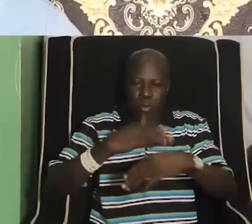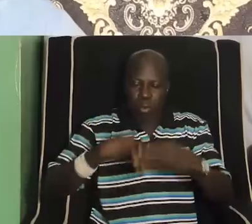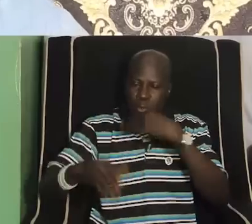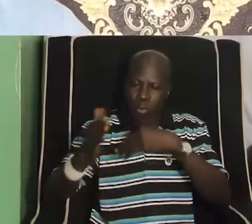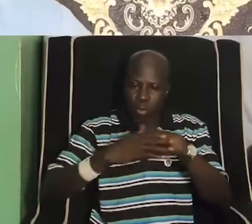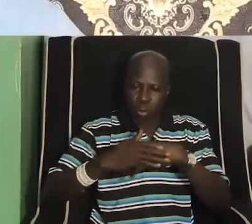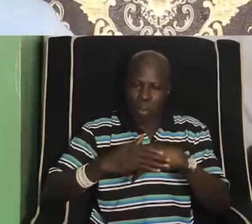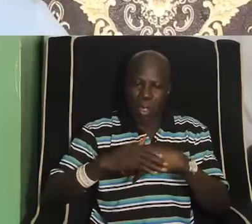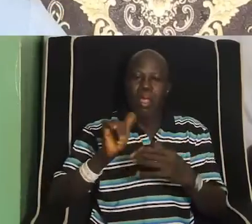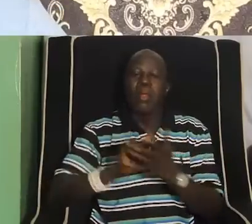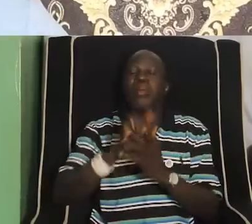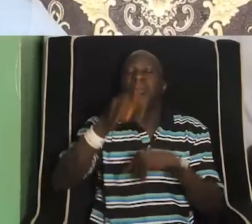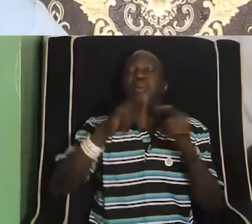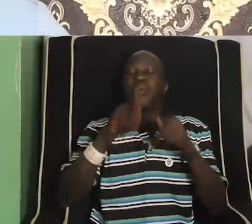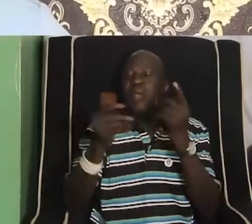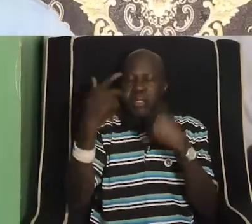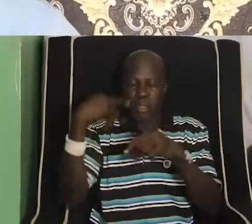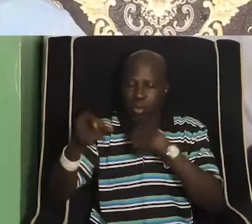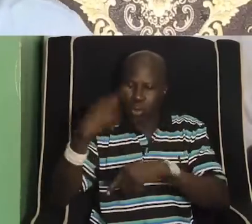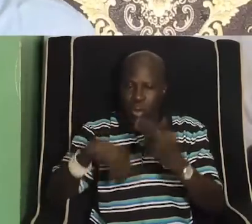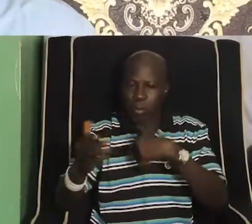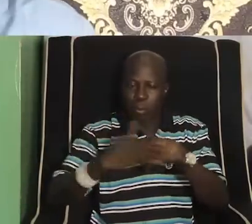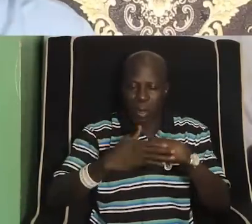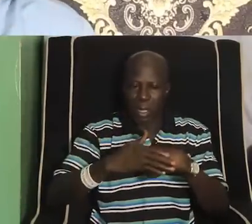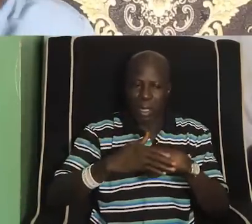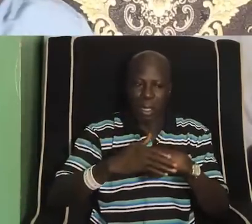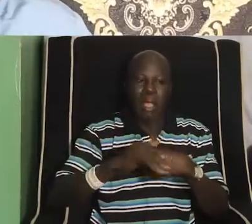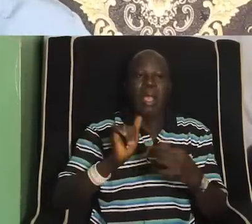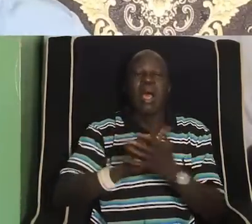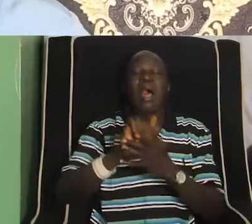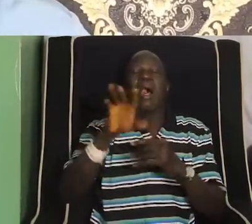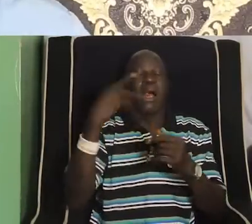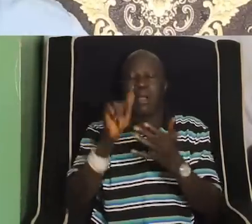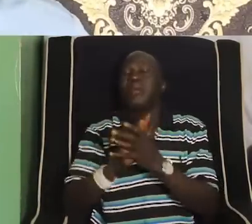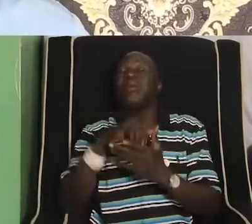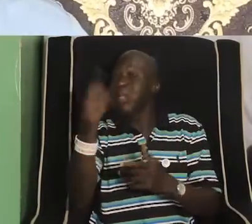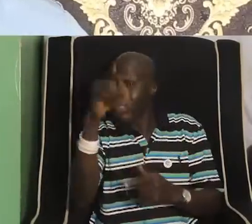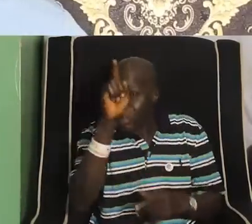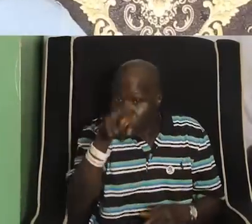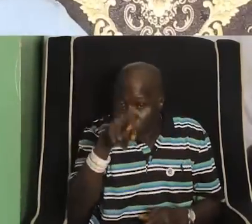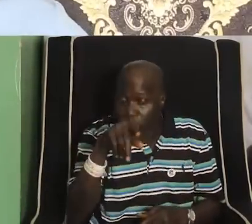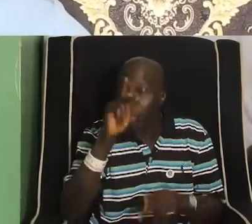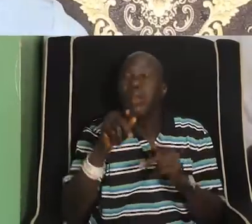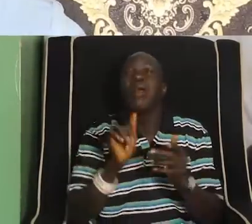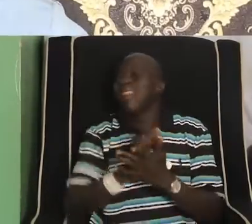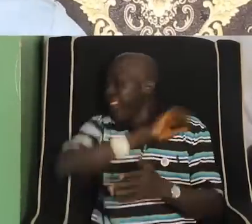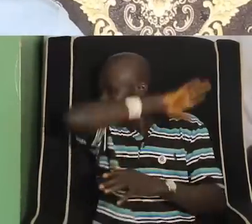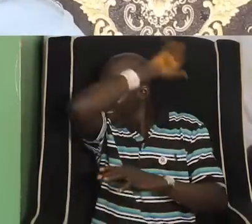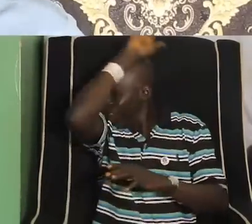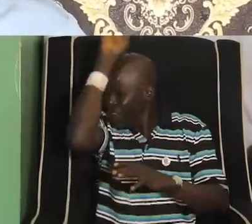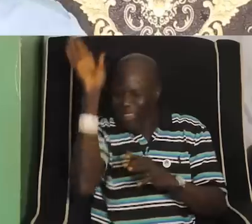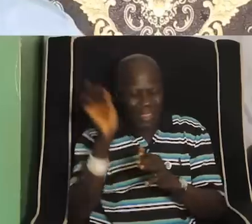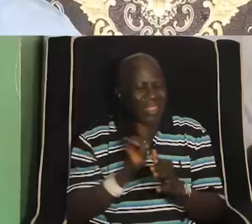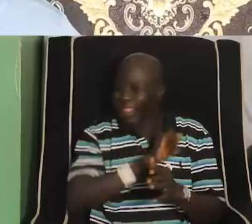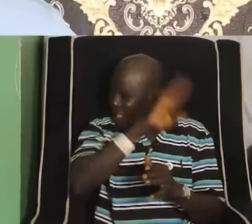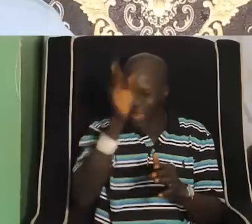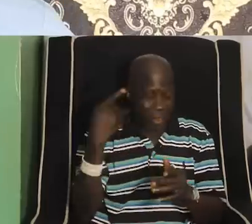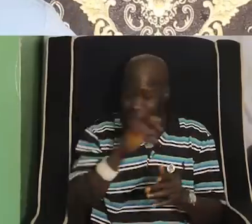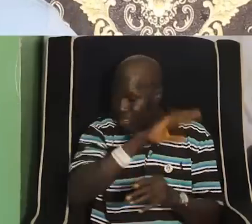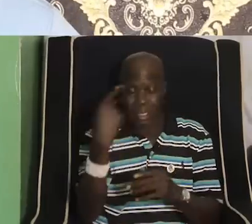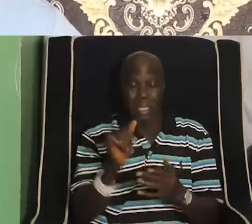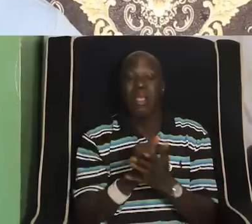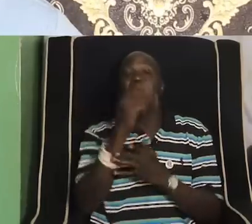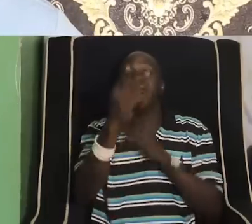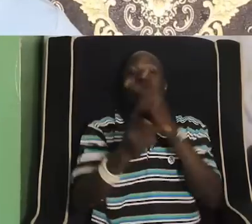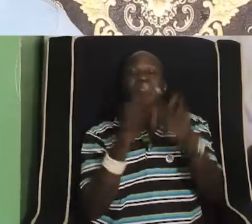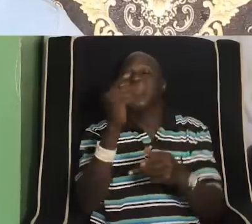fail. So what I want to pada seyin yi. You see the people that fail. Awon nikan. Ni won pada di pada iyanu Olorun. That one that later